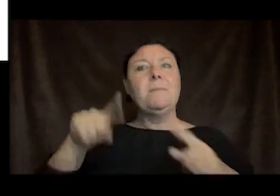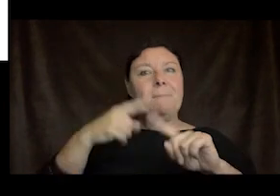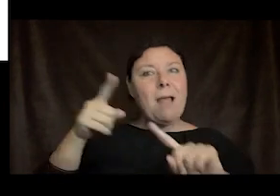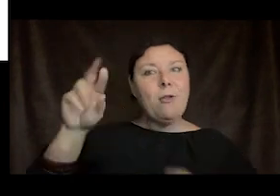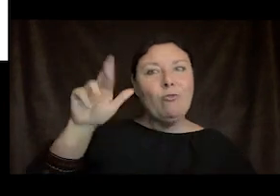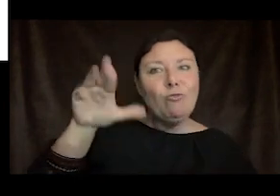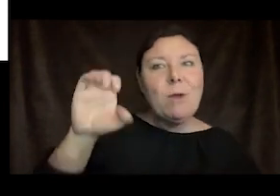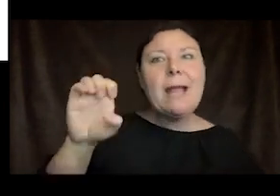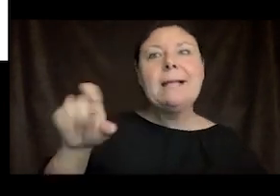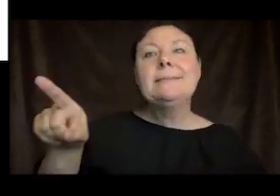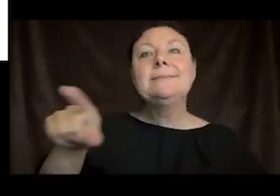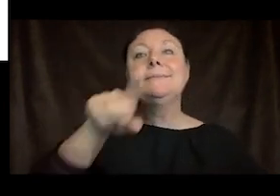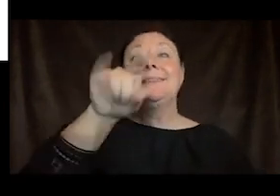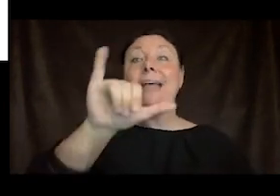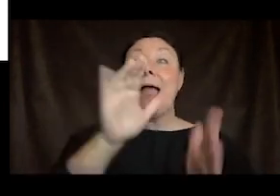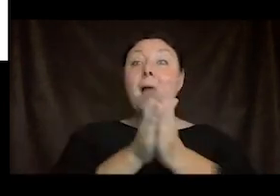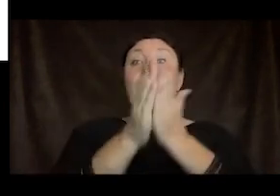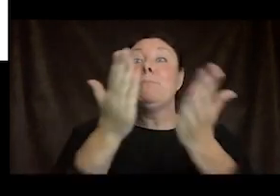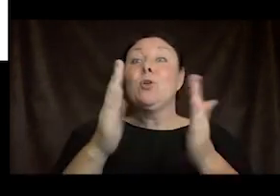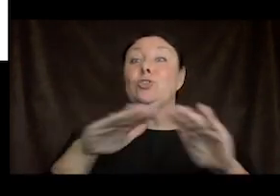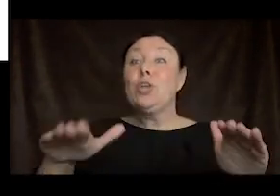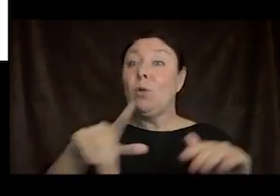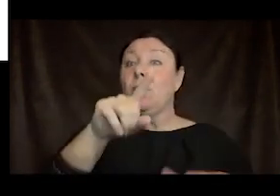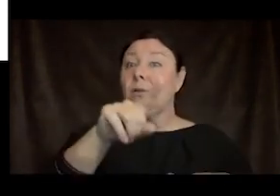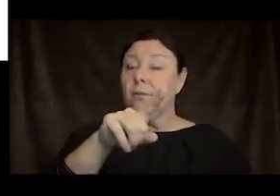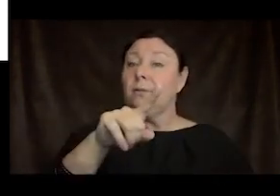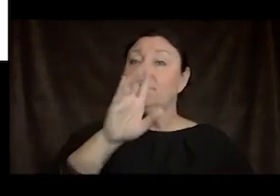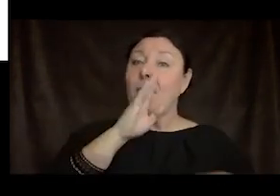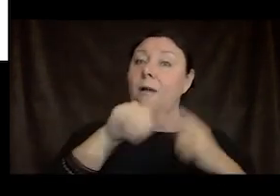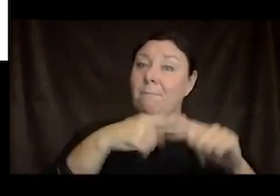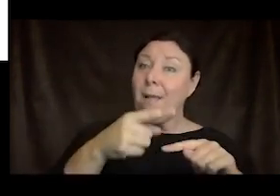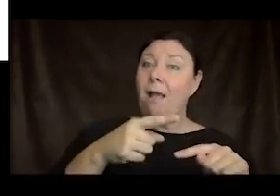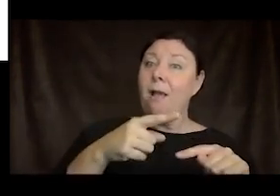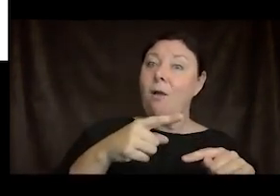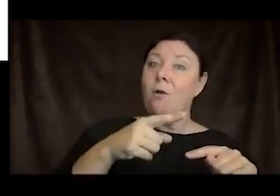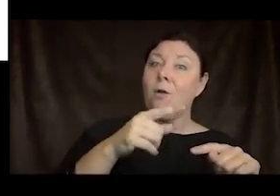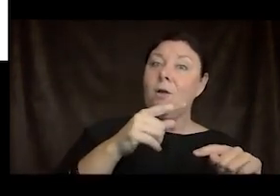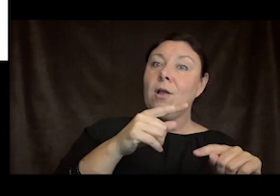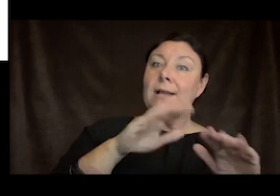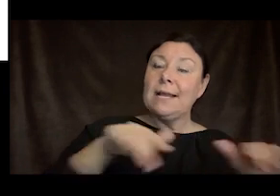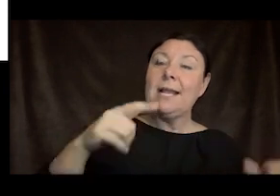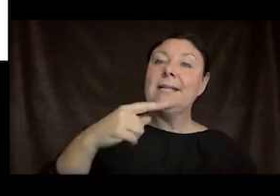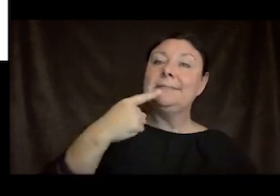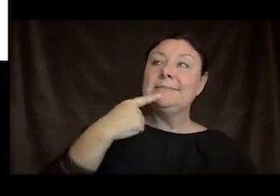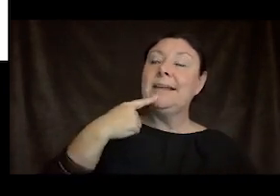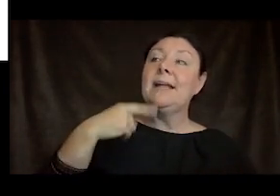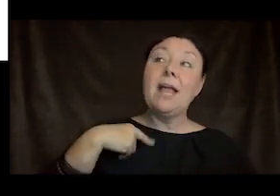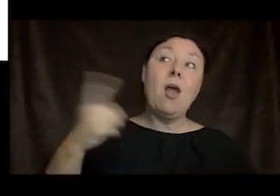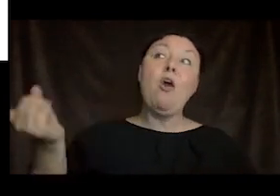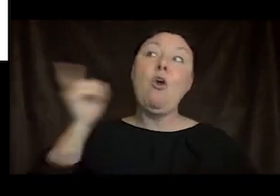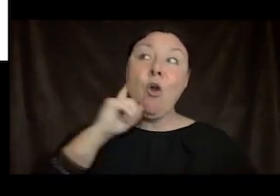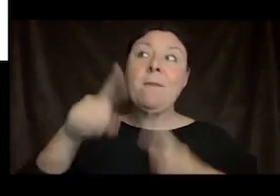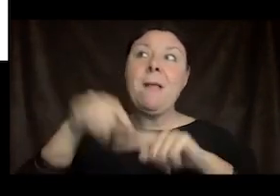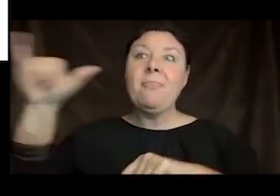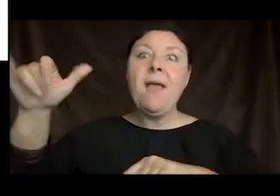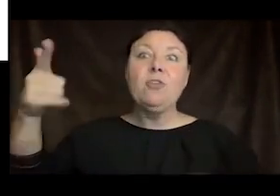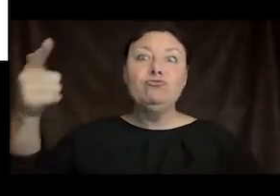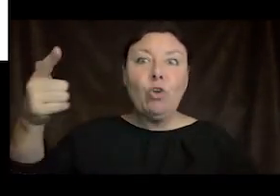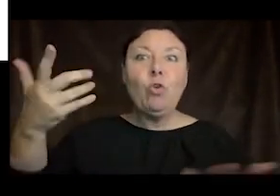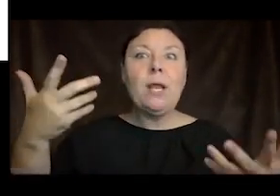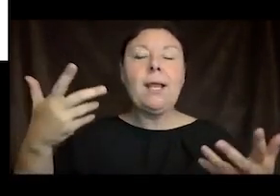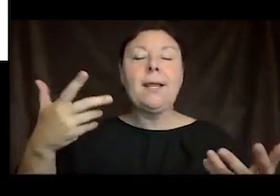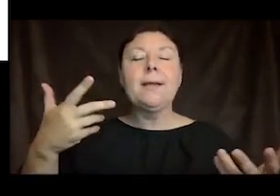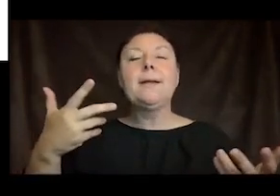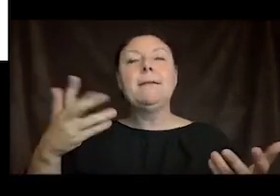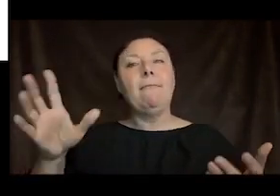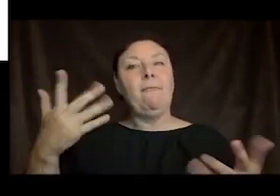The book, Something Happened in Our Town, started off with the kids saying, we heard about this and we were talking about it in